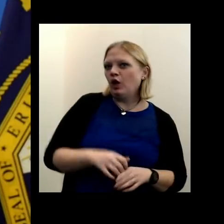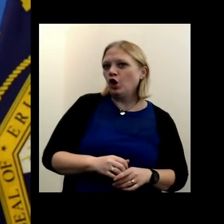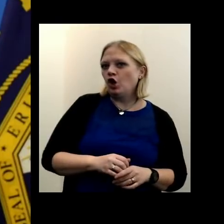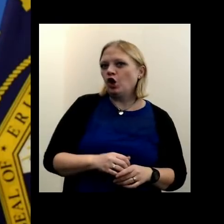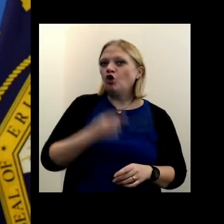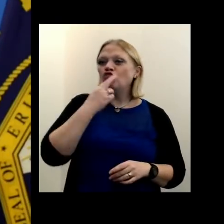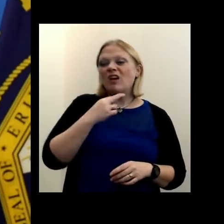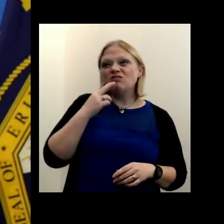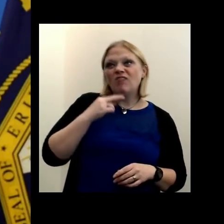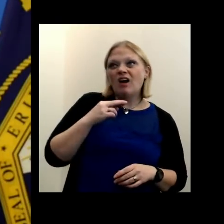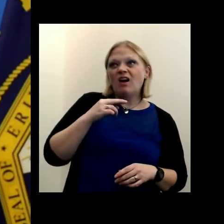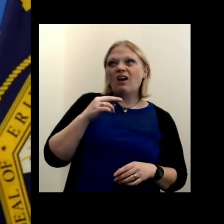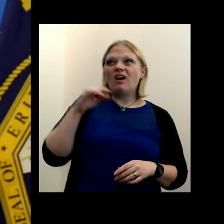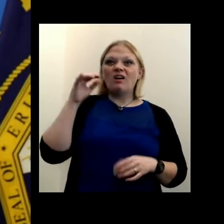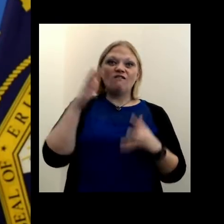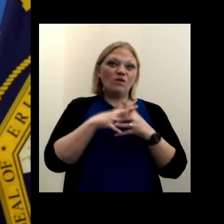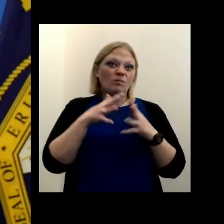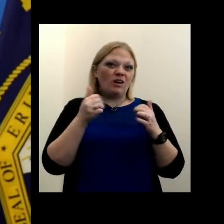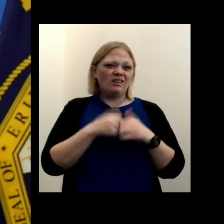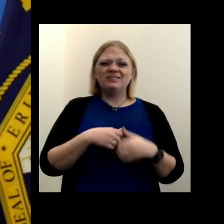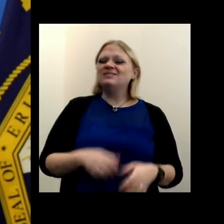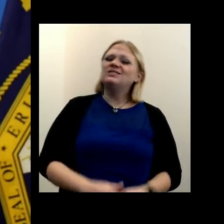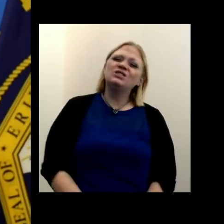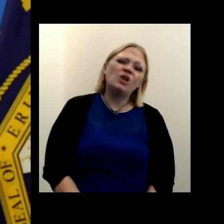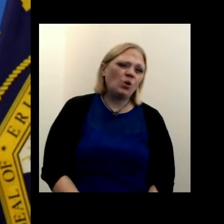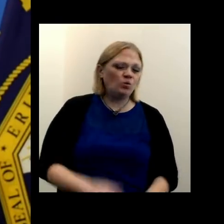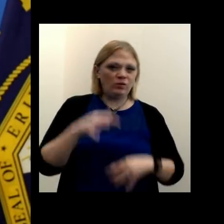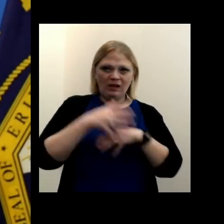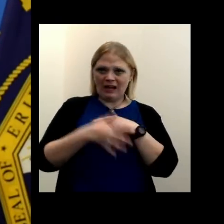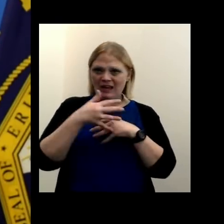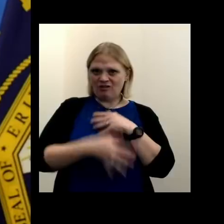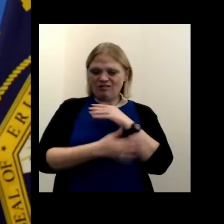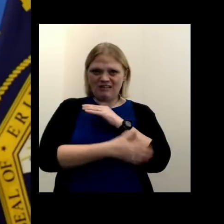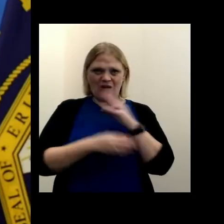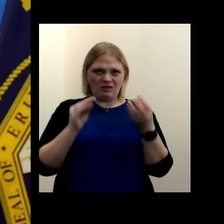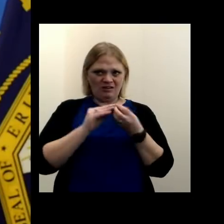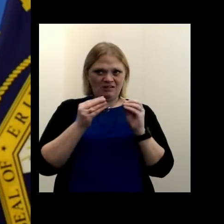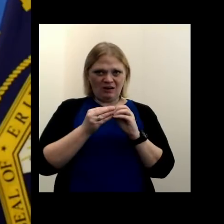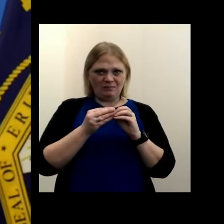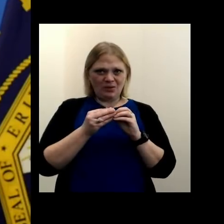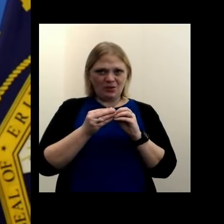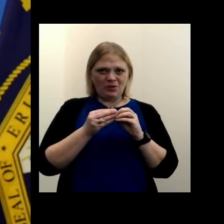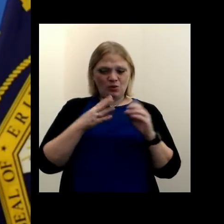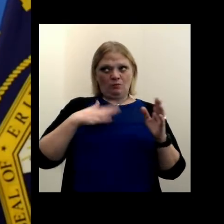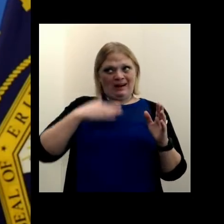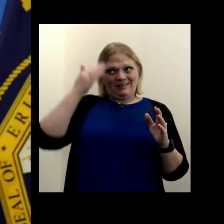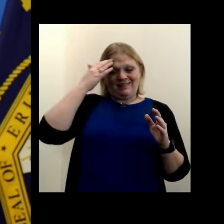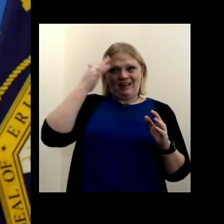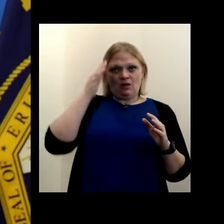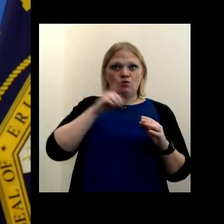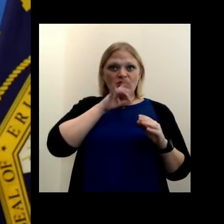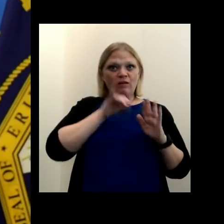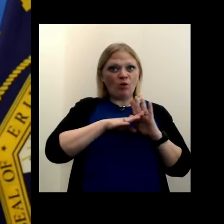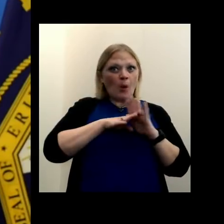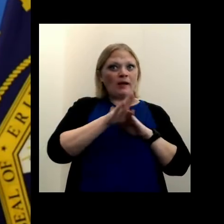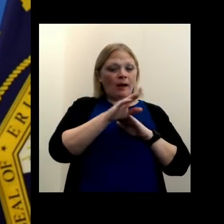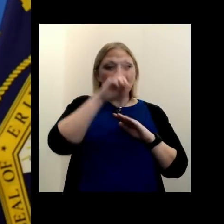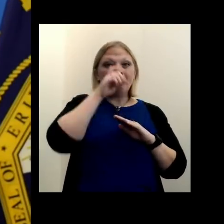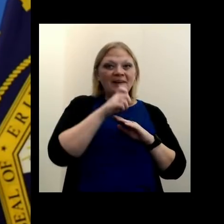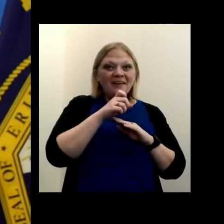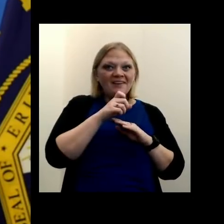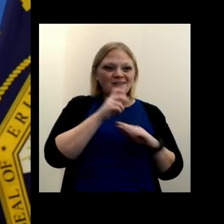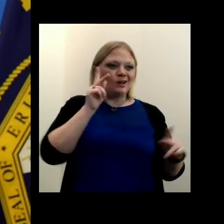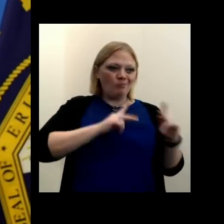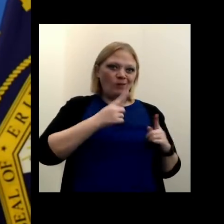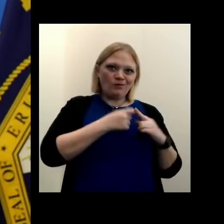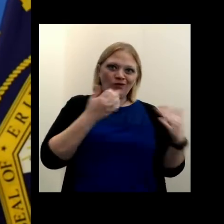the restaurants for the Bills game, don't. The Niagara County numbers, to my knowledge, most recently were going up, and it wouldn't shock me they're going up because of people coming in